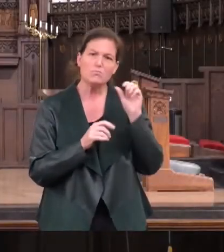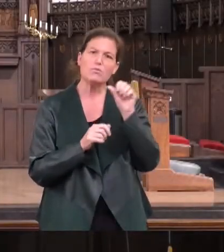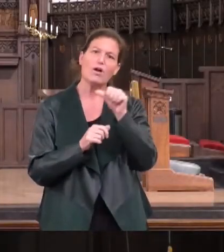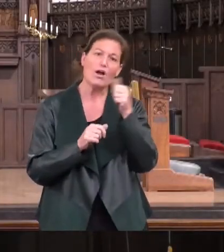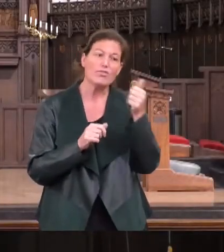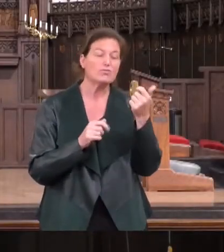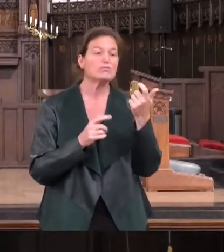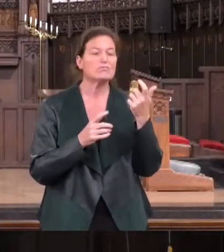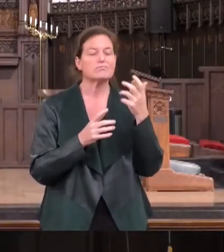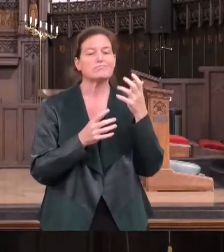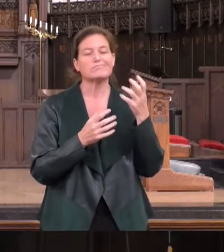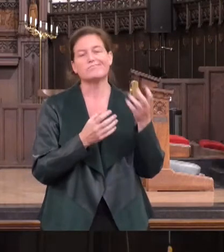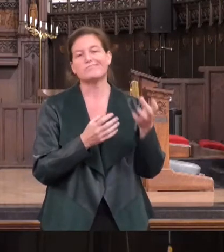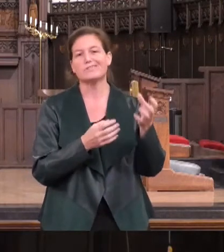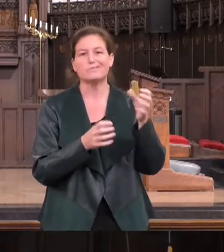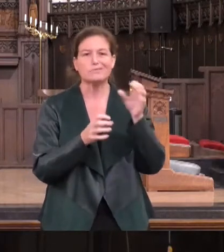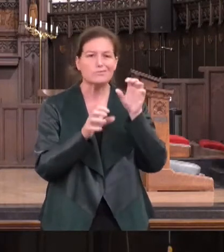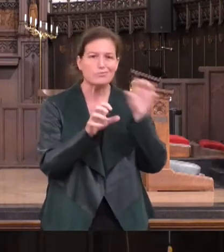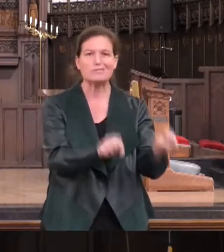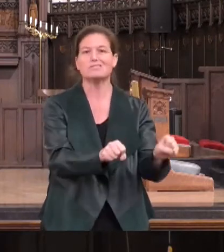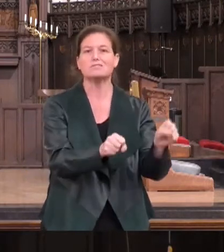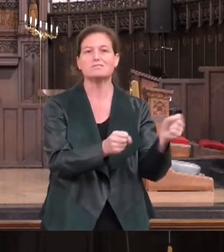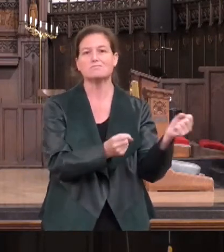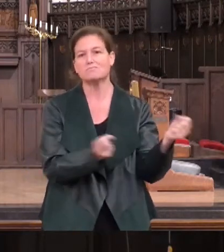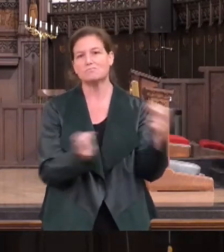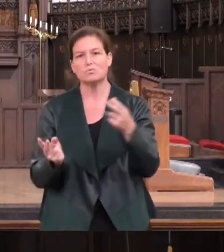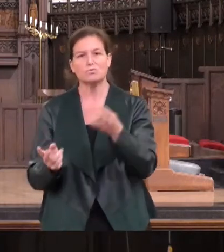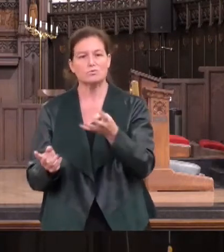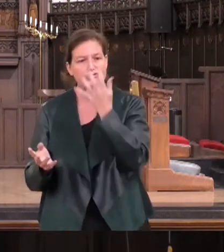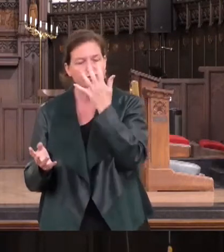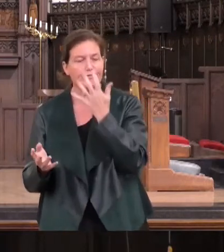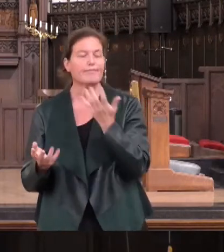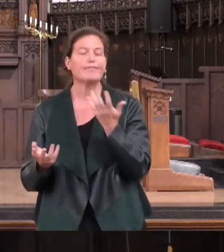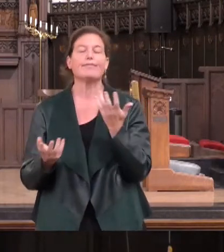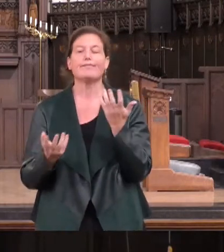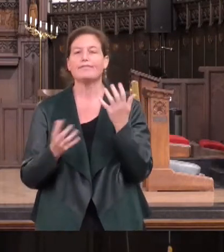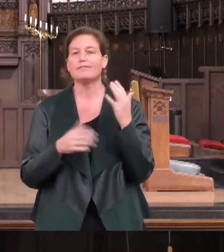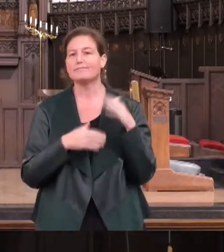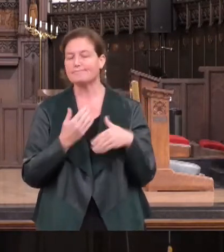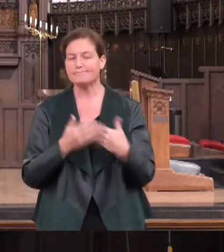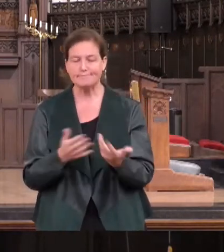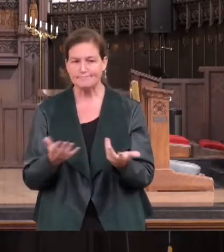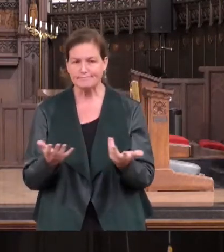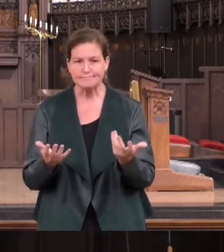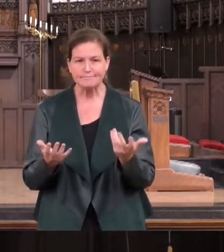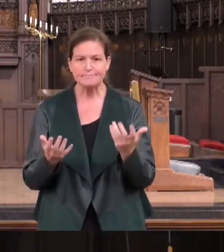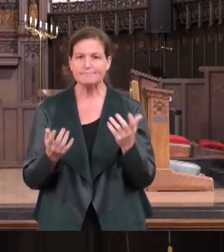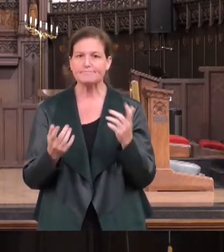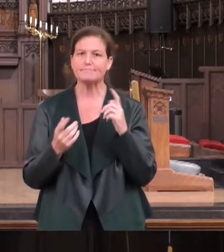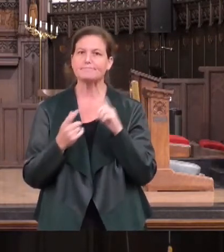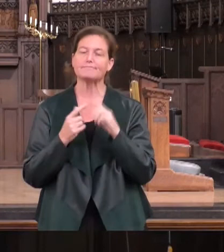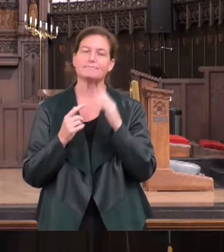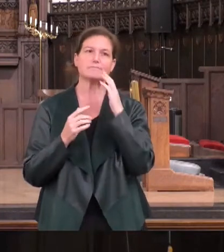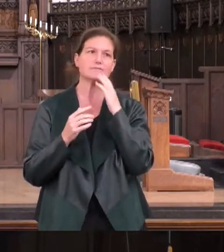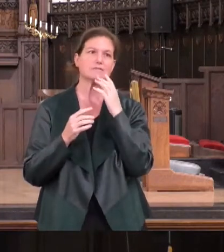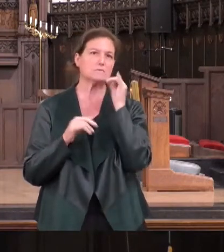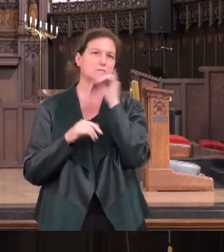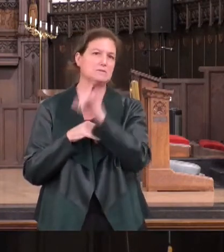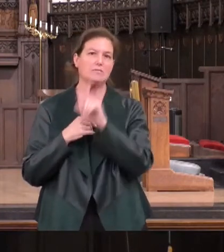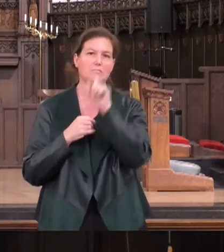he was arrested at a protest and jailed in Haynesville, Alabama. They were released after about a